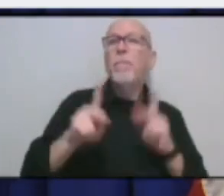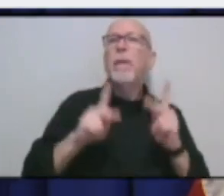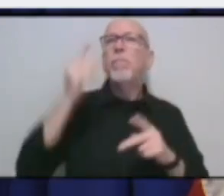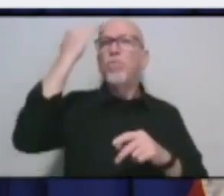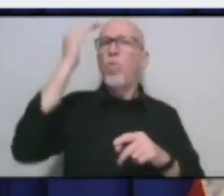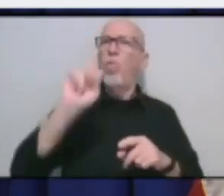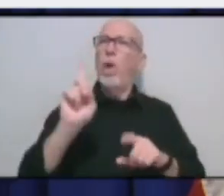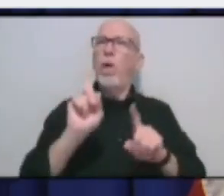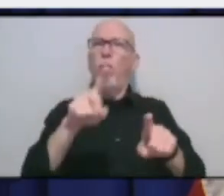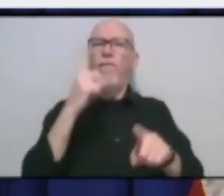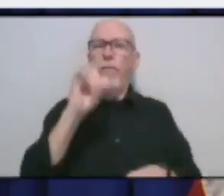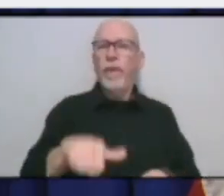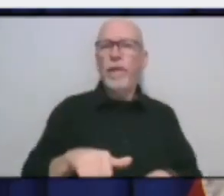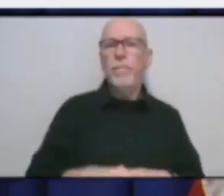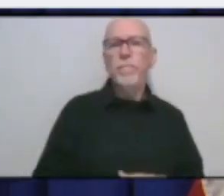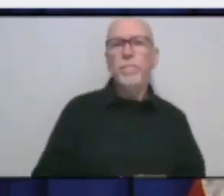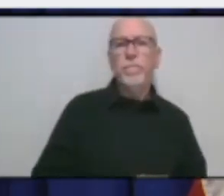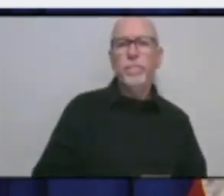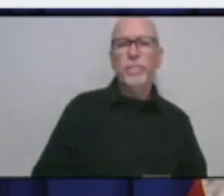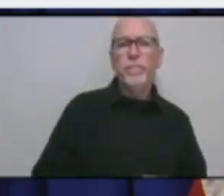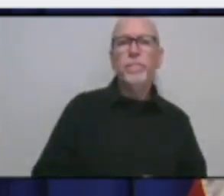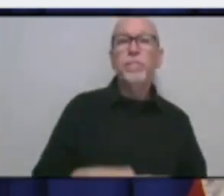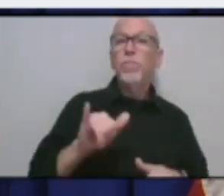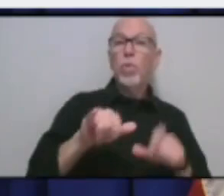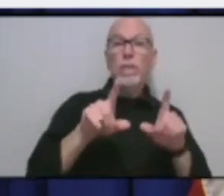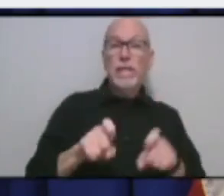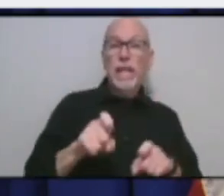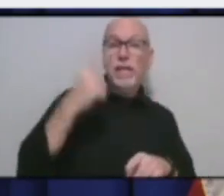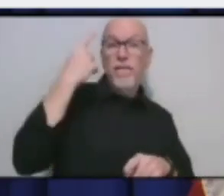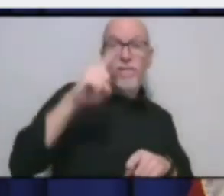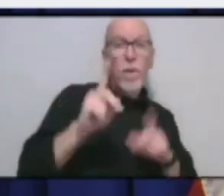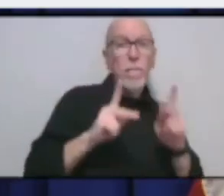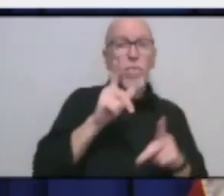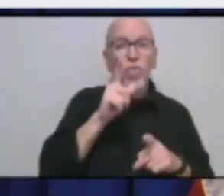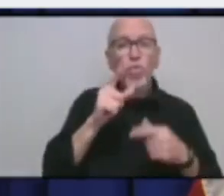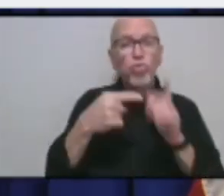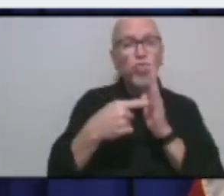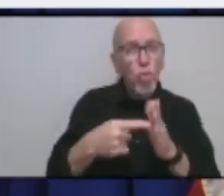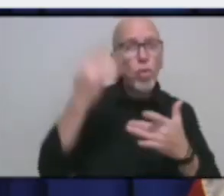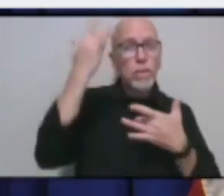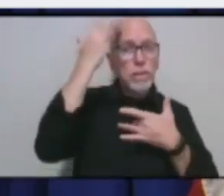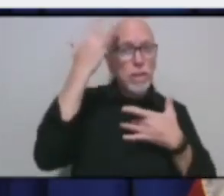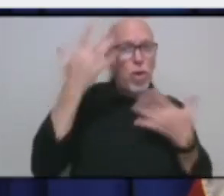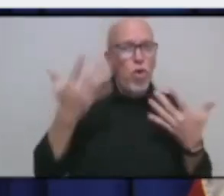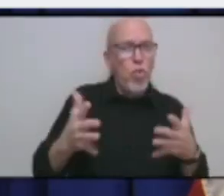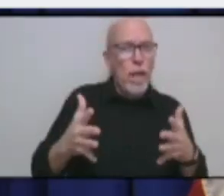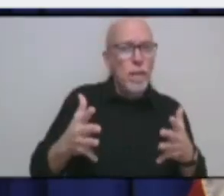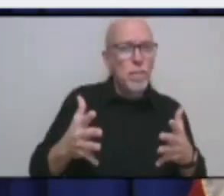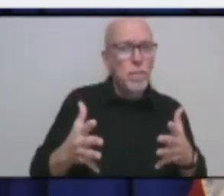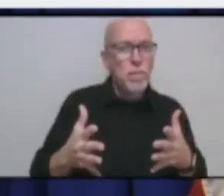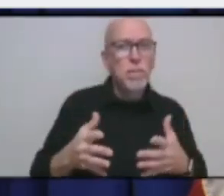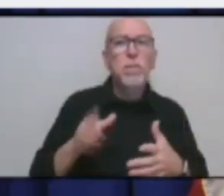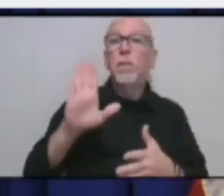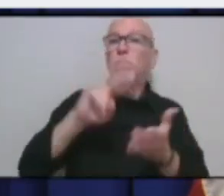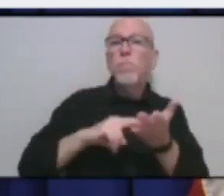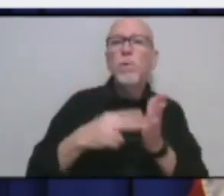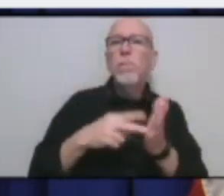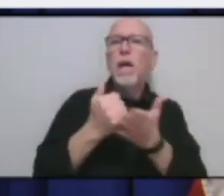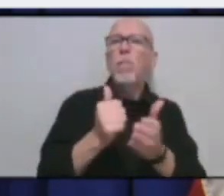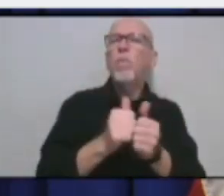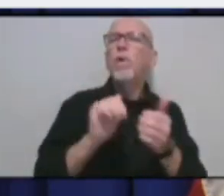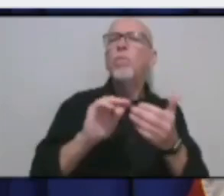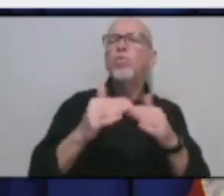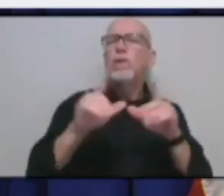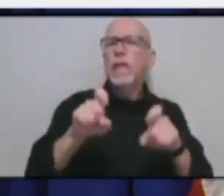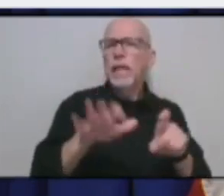available. These tests should only be used in symptomatic individuals who are intended, and it's intended to help with community testing.